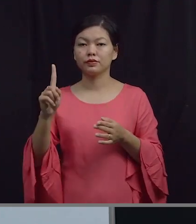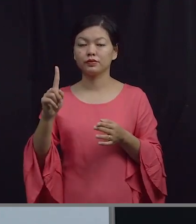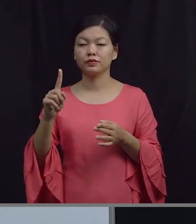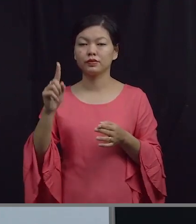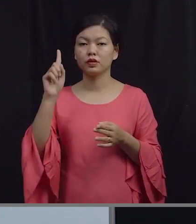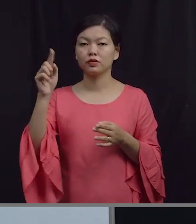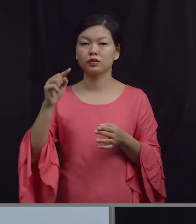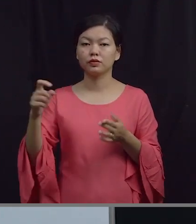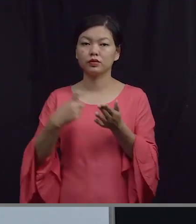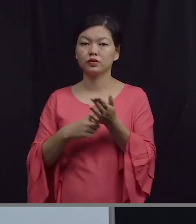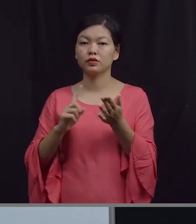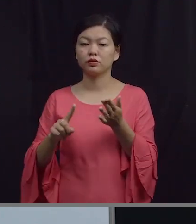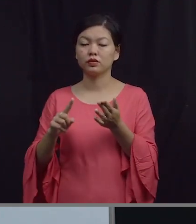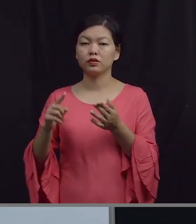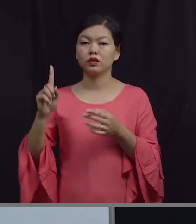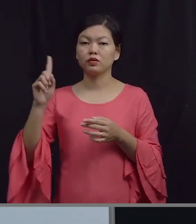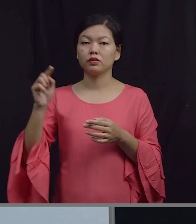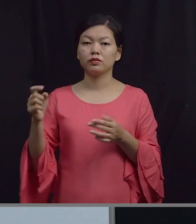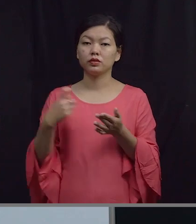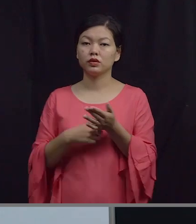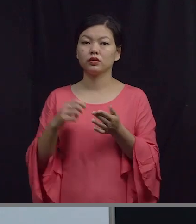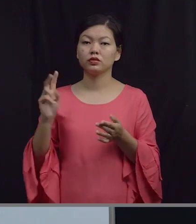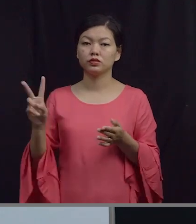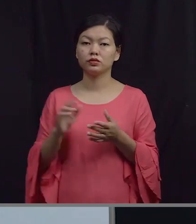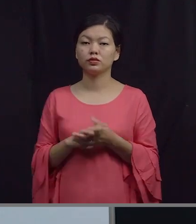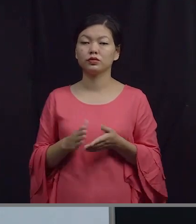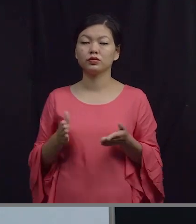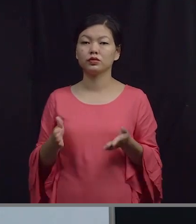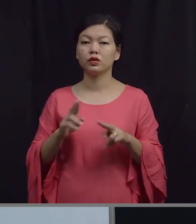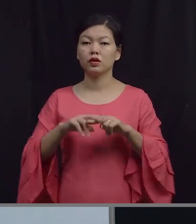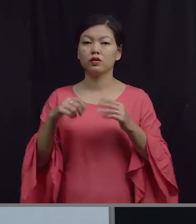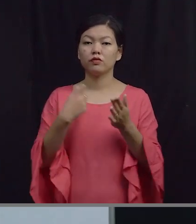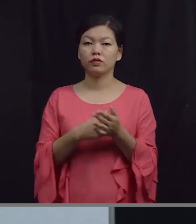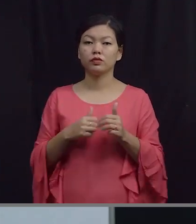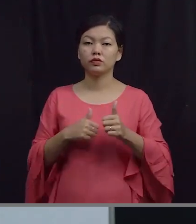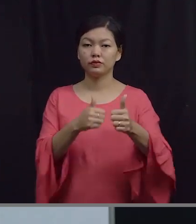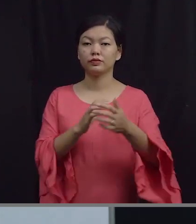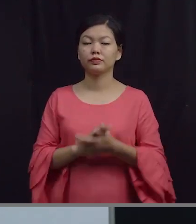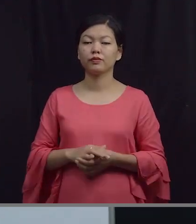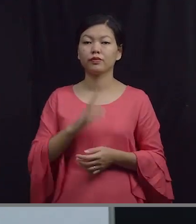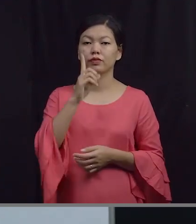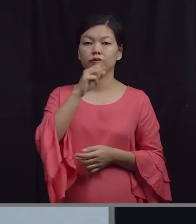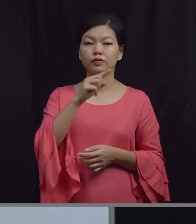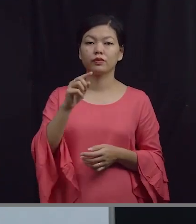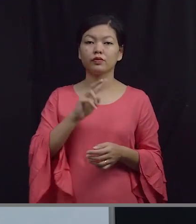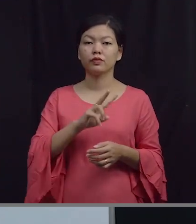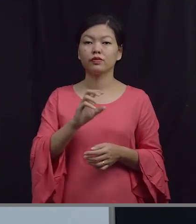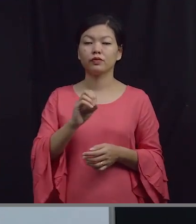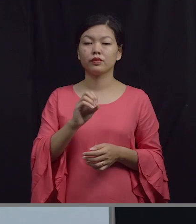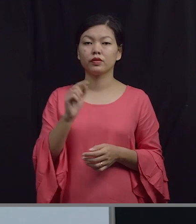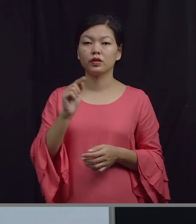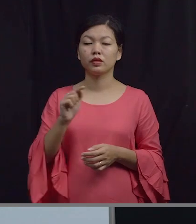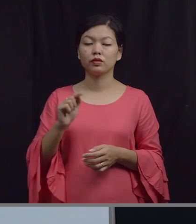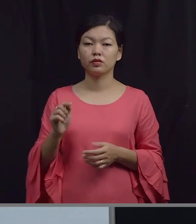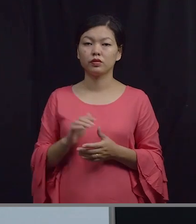by r1 minus 1 by r2. Okay, now, so what is the focal length in air medium? That is 1 by 20